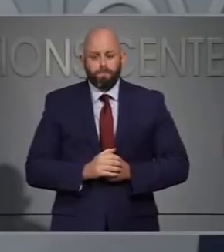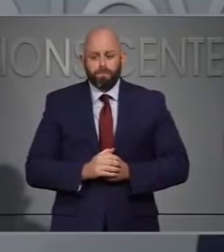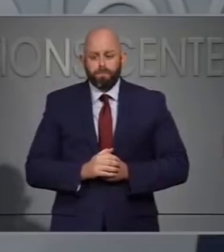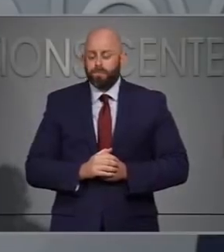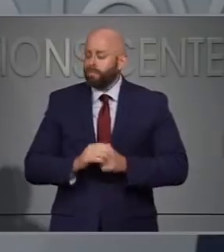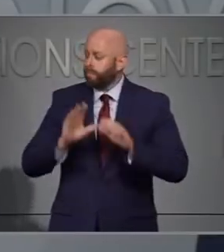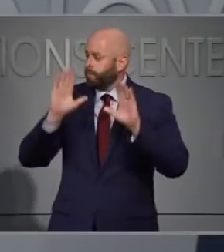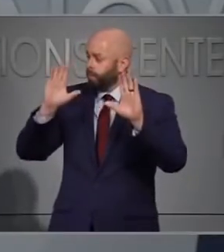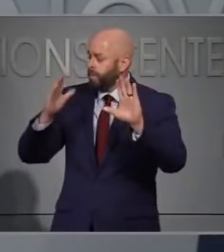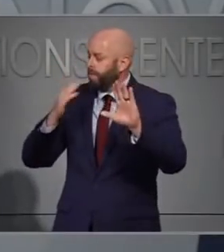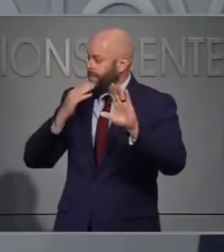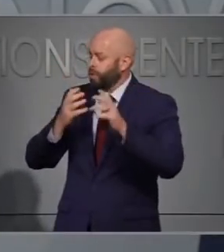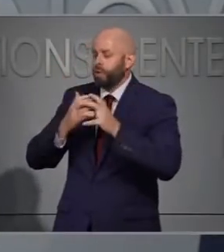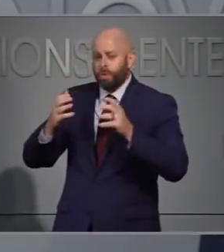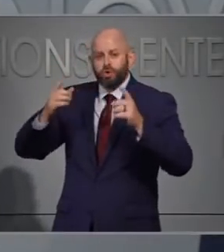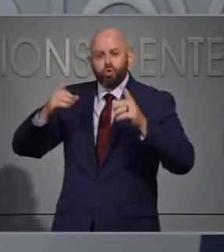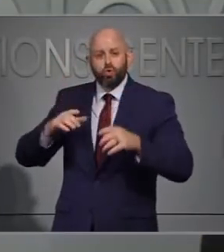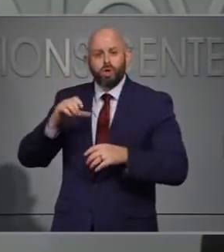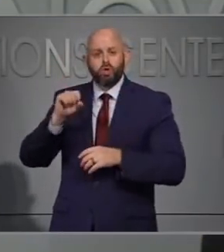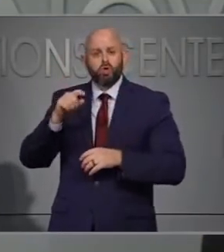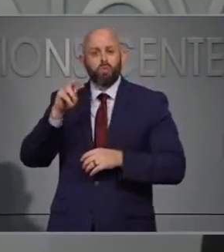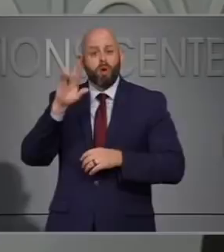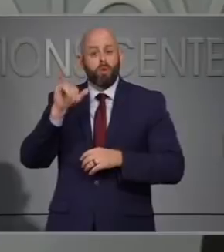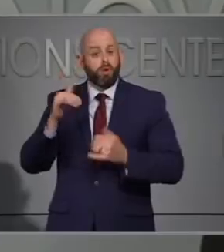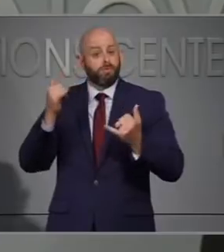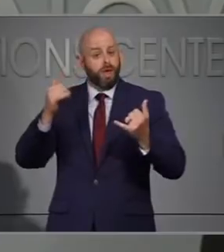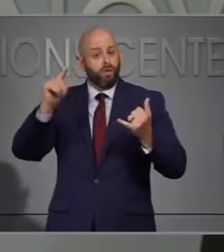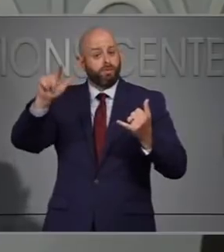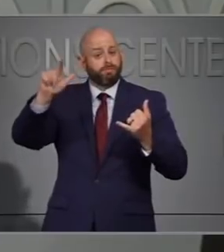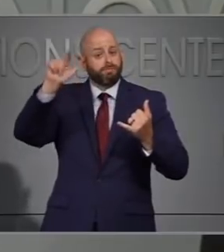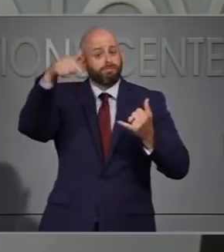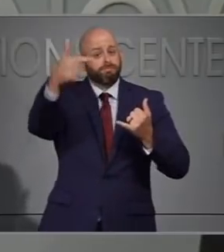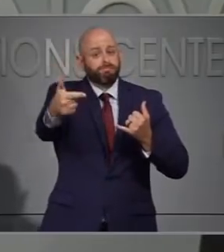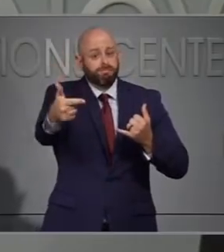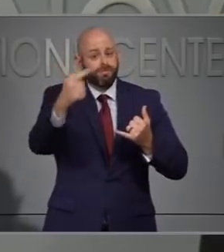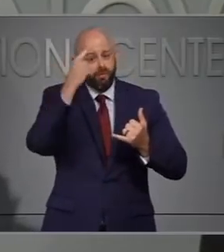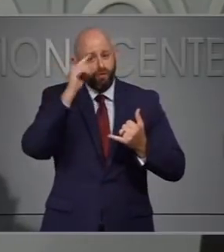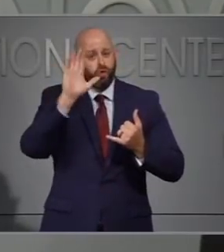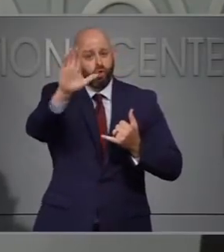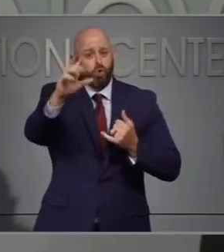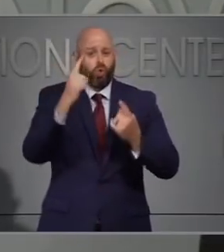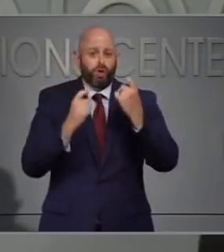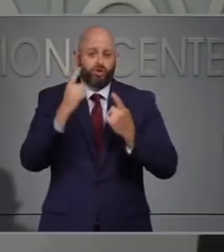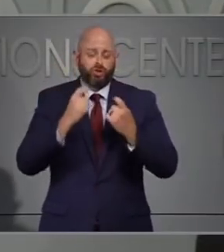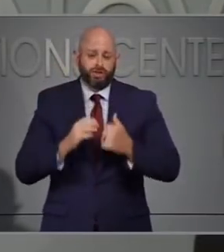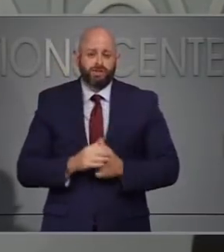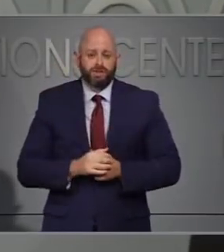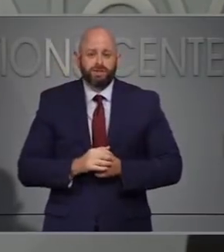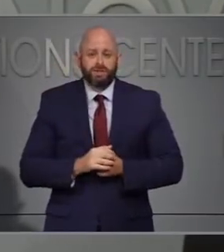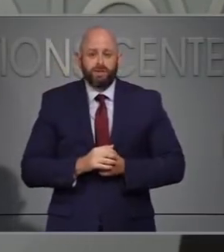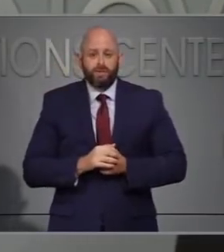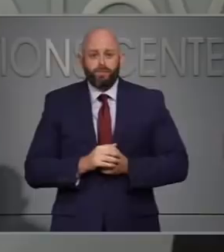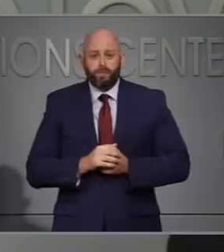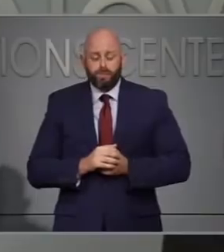Great. Thank you so much, Director Sprayberry. And with that, we will turn over for your questions.